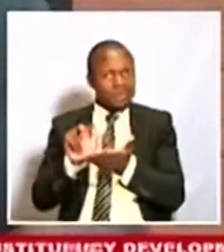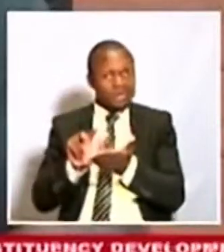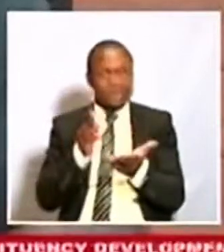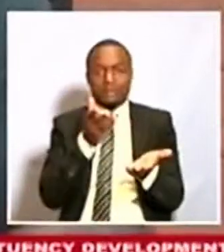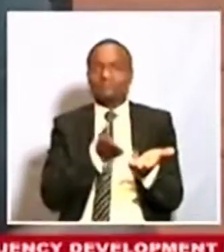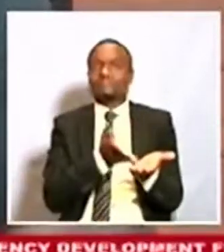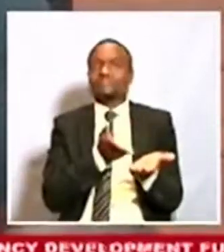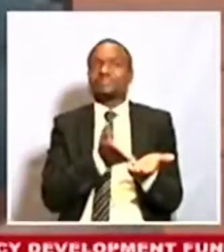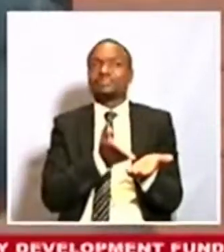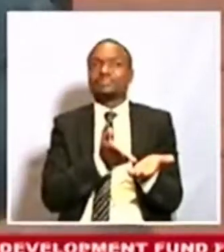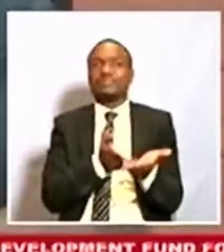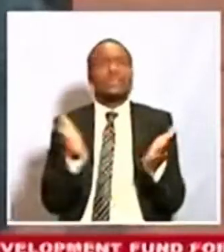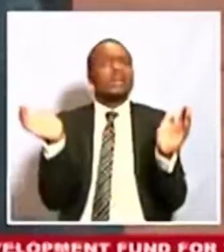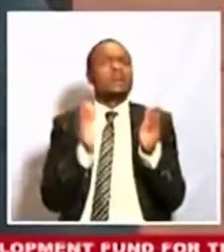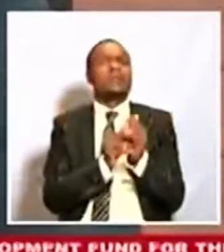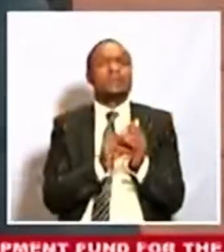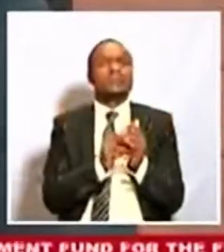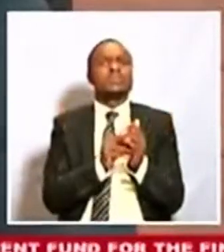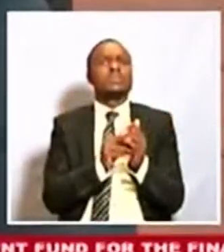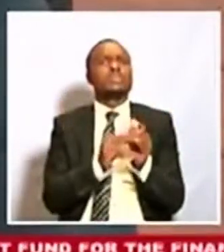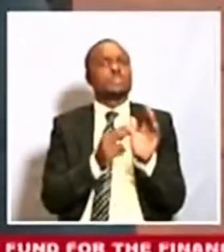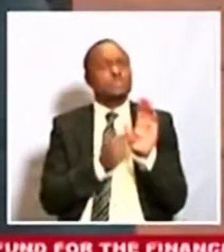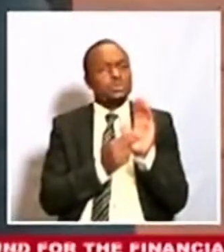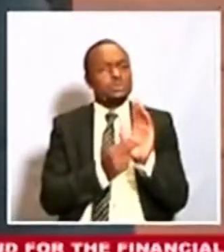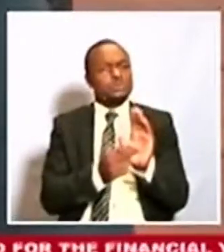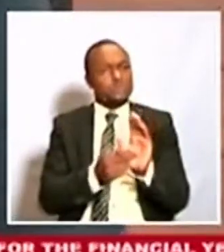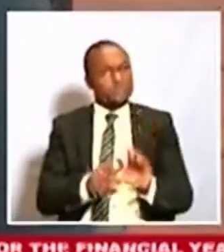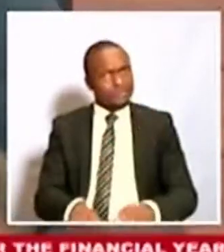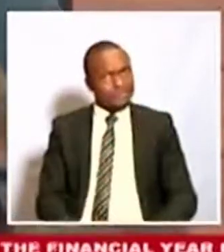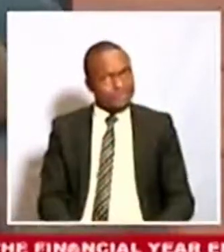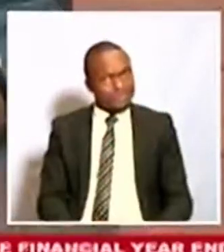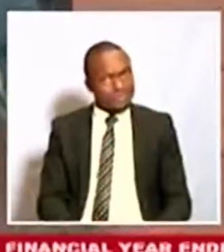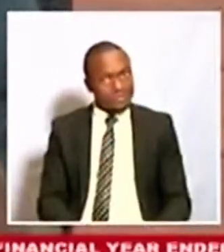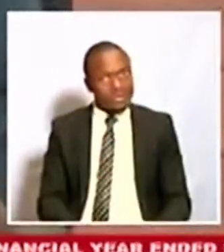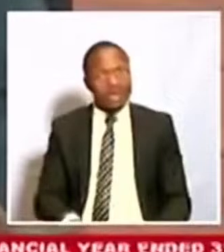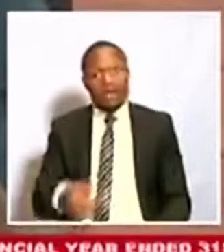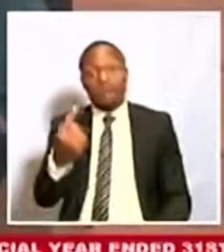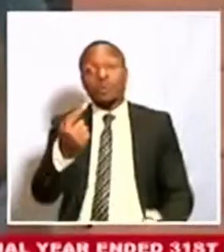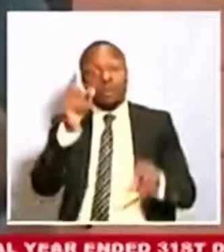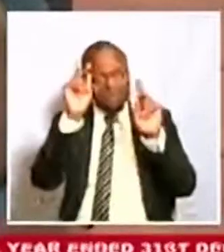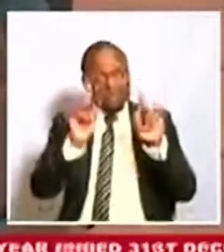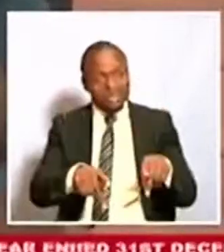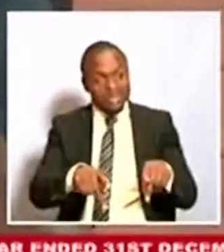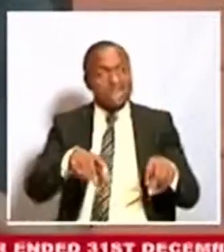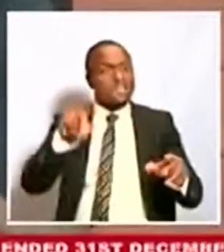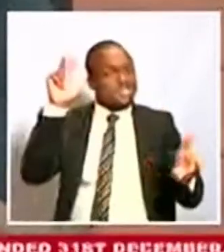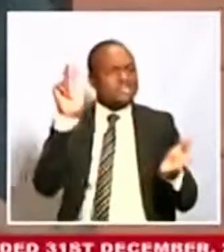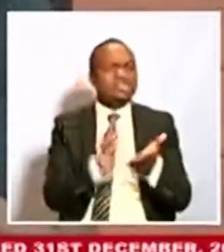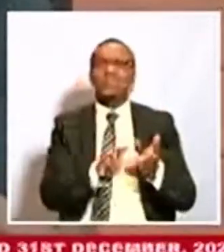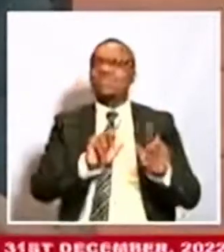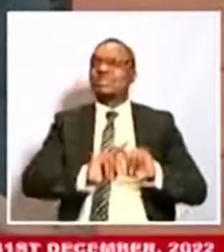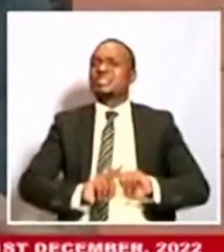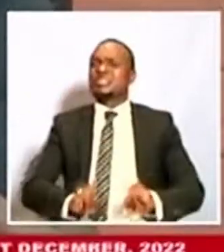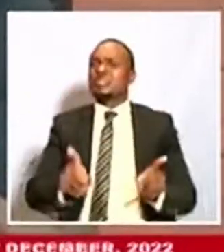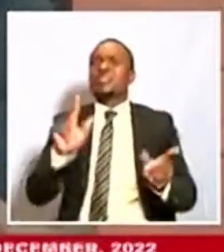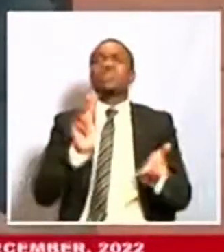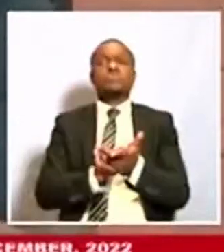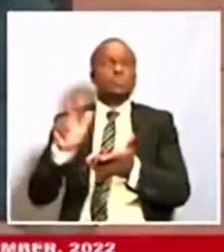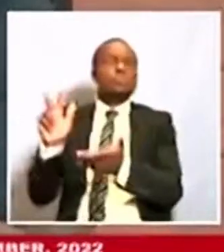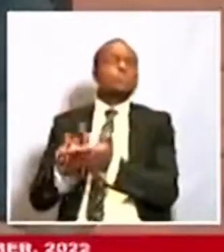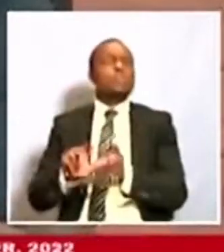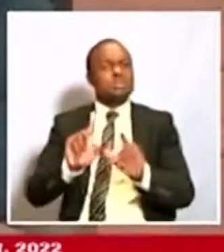here, again, it's captured that one person is signing differently.